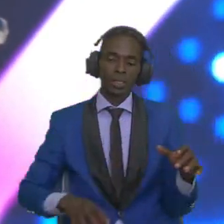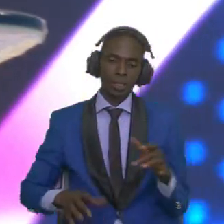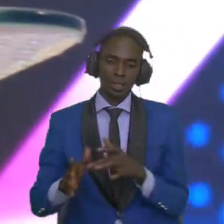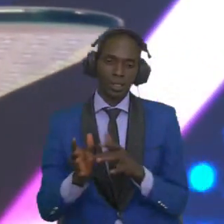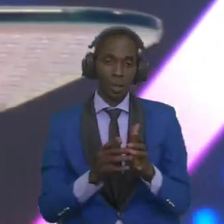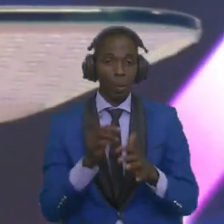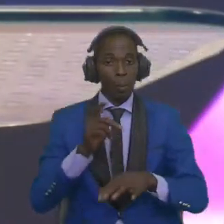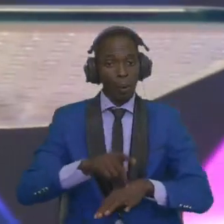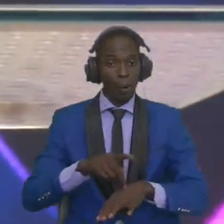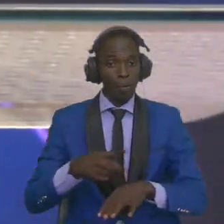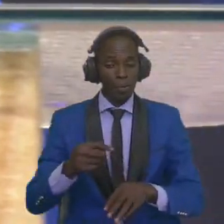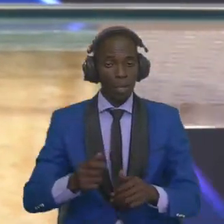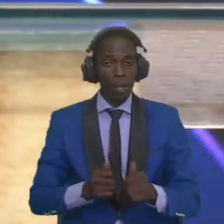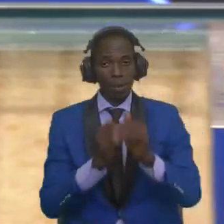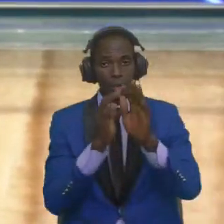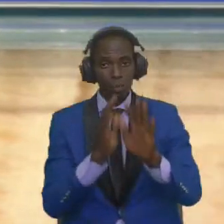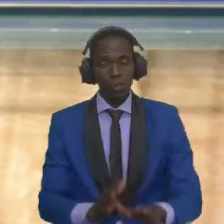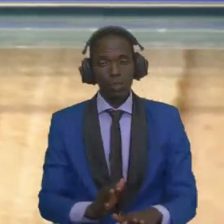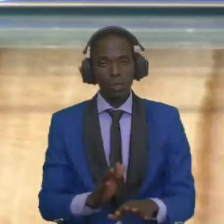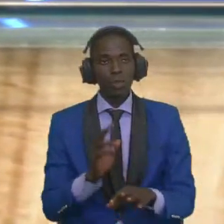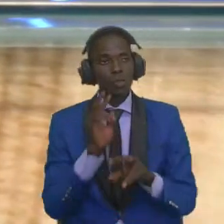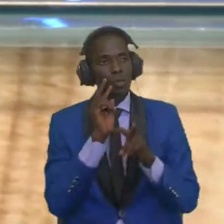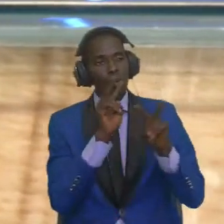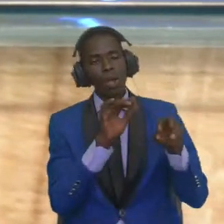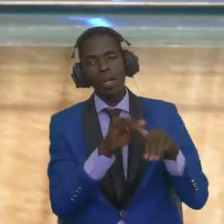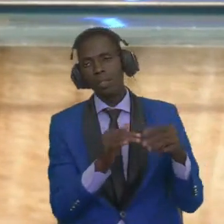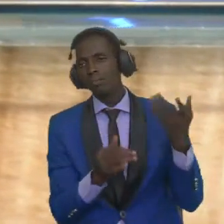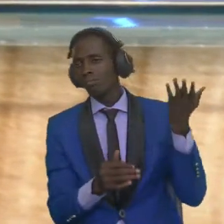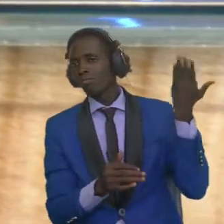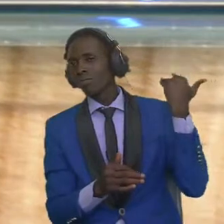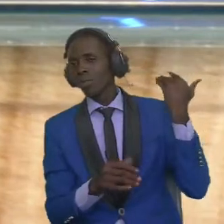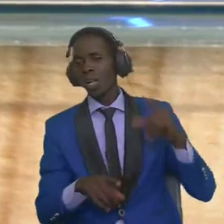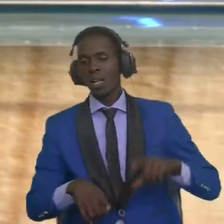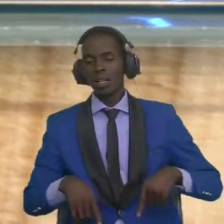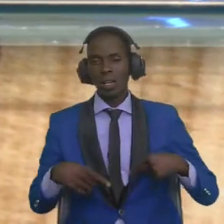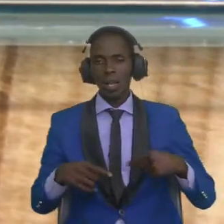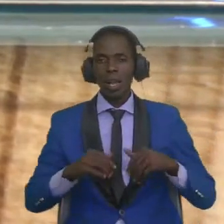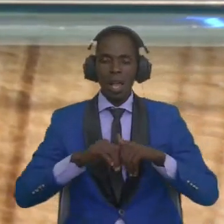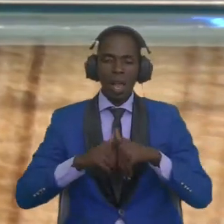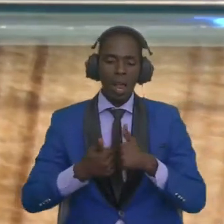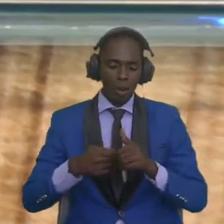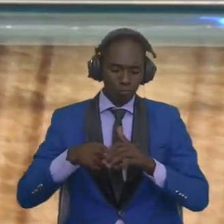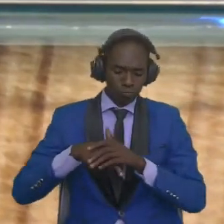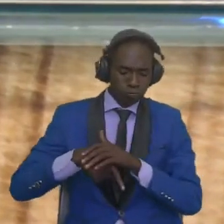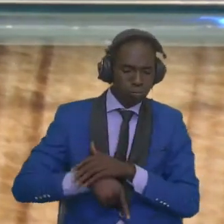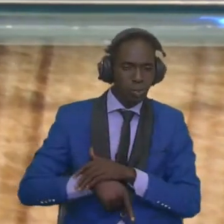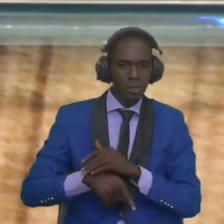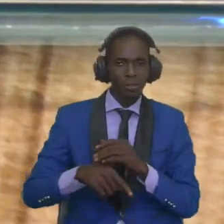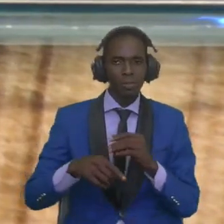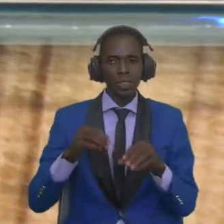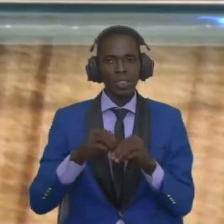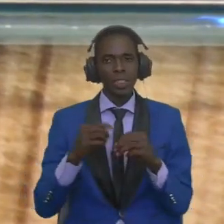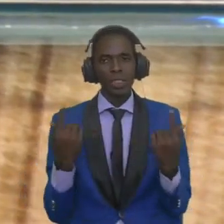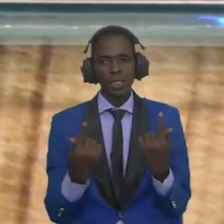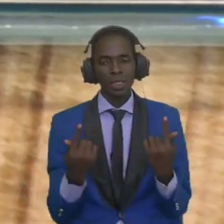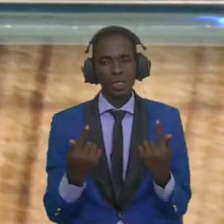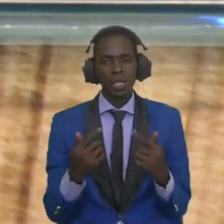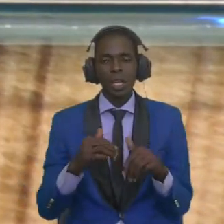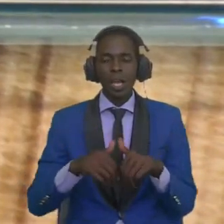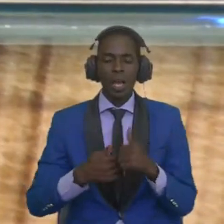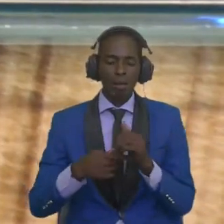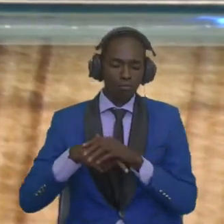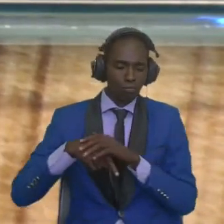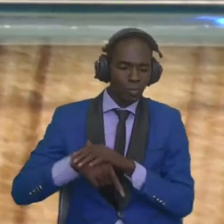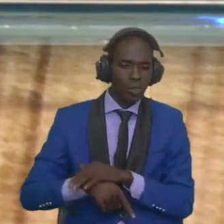the apostle, he looked at the past life, how deep in sin, how deep in